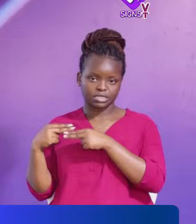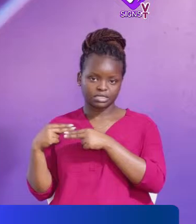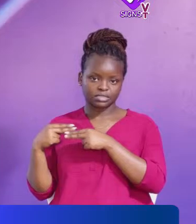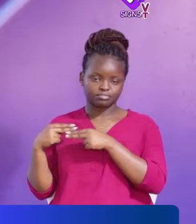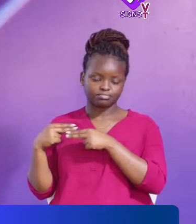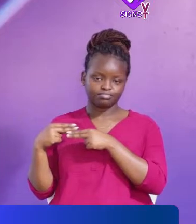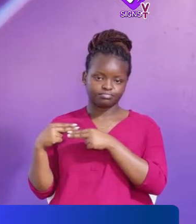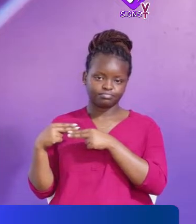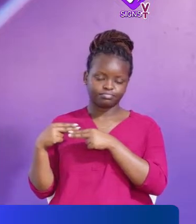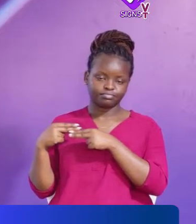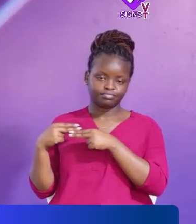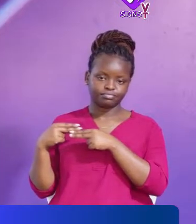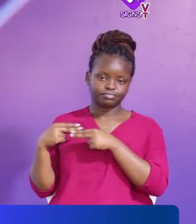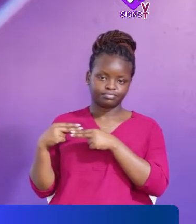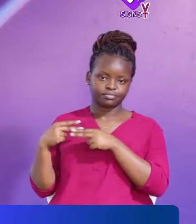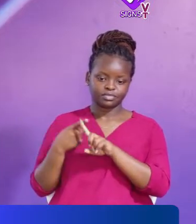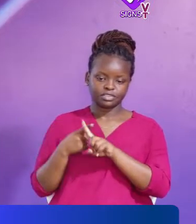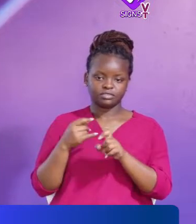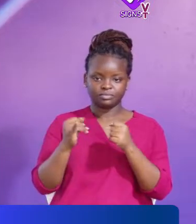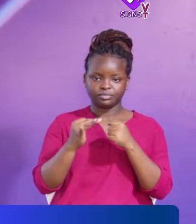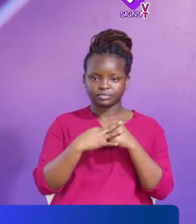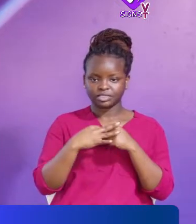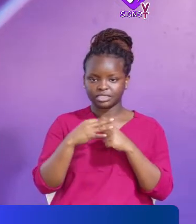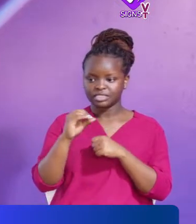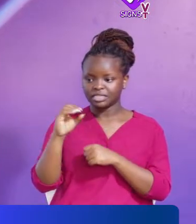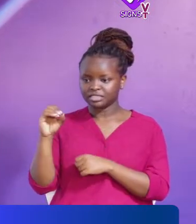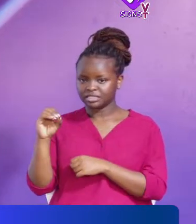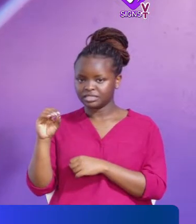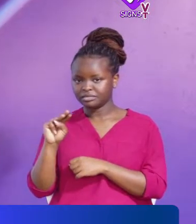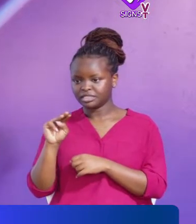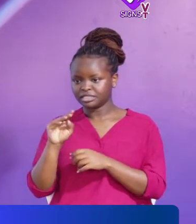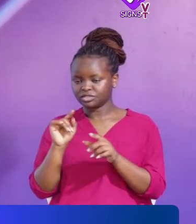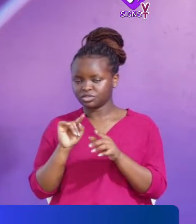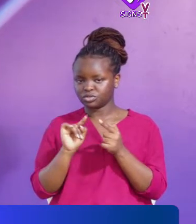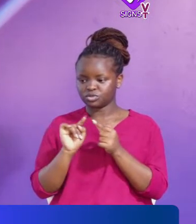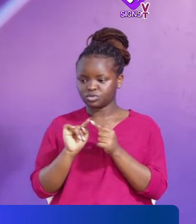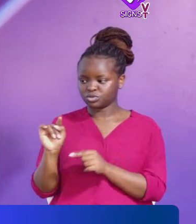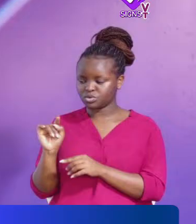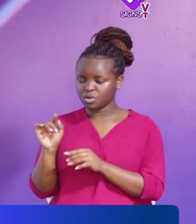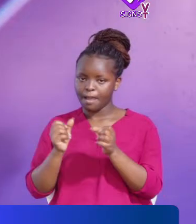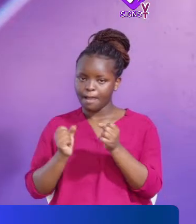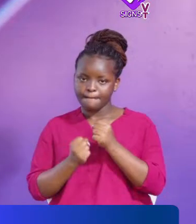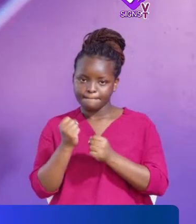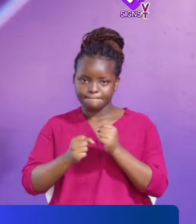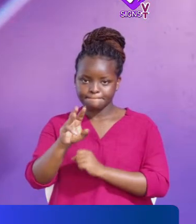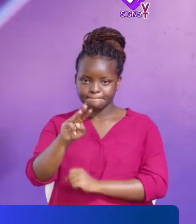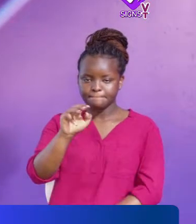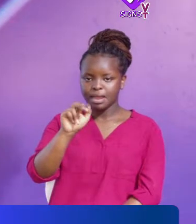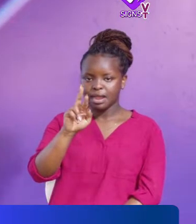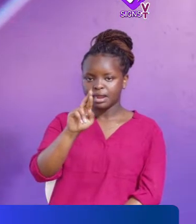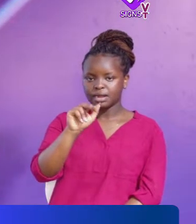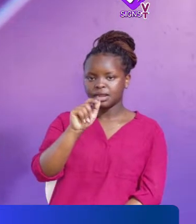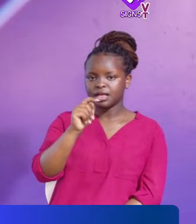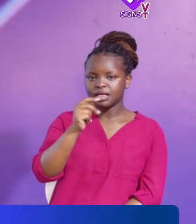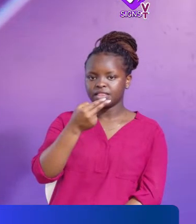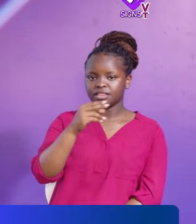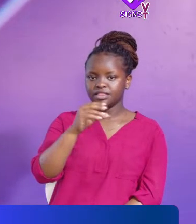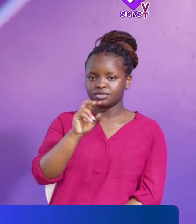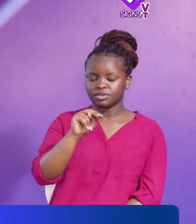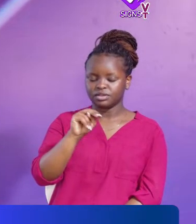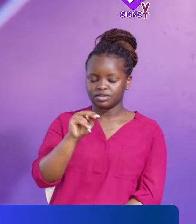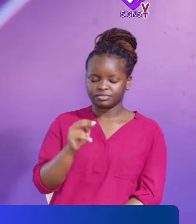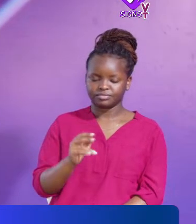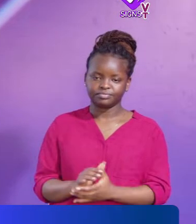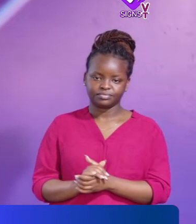from 800 meters to marathon. This was during the athletics championship in Japan.